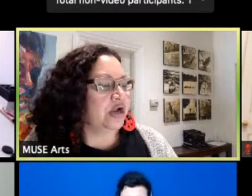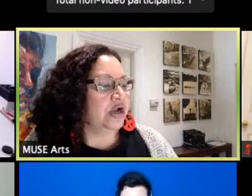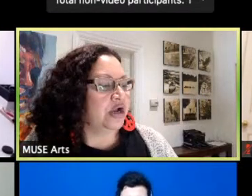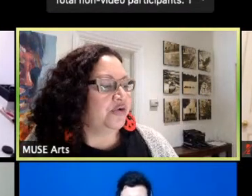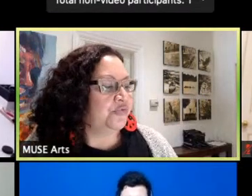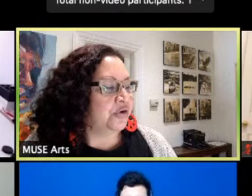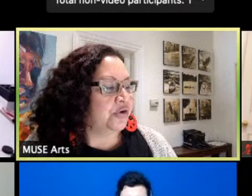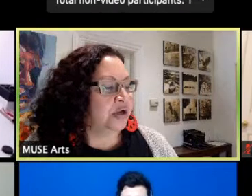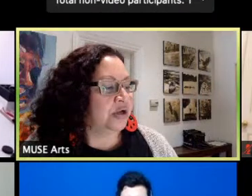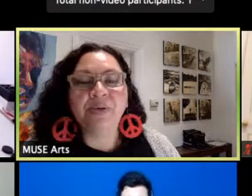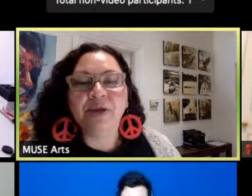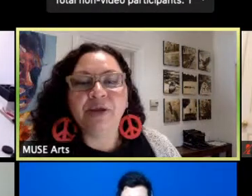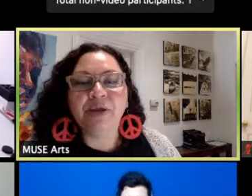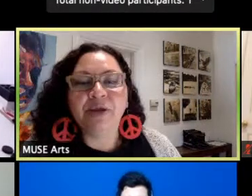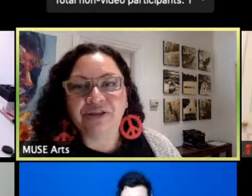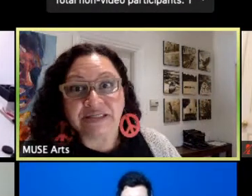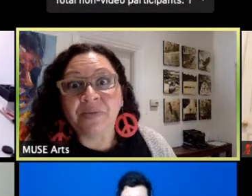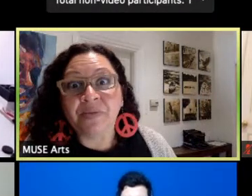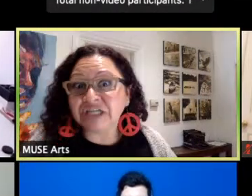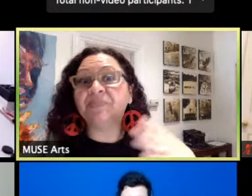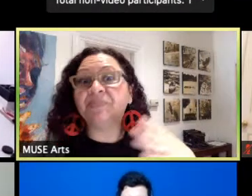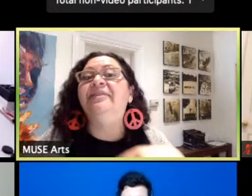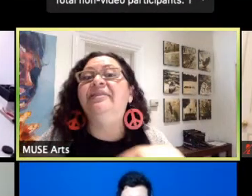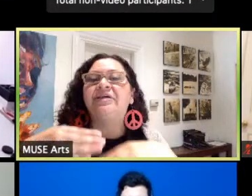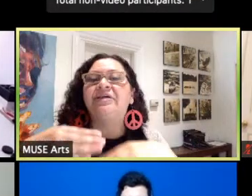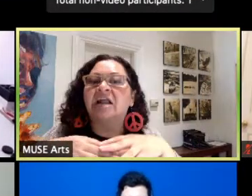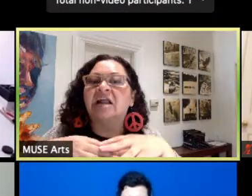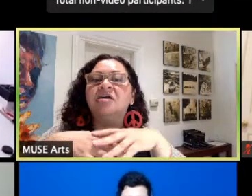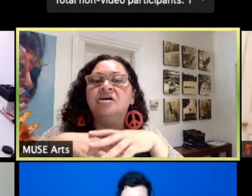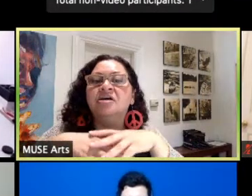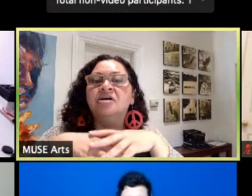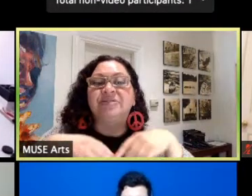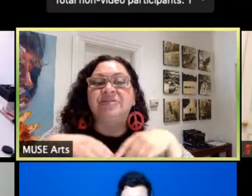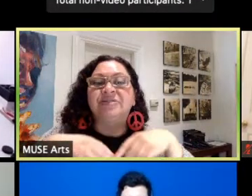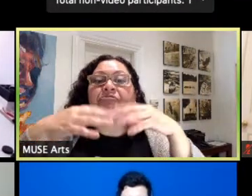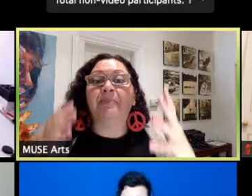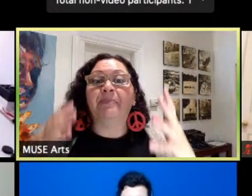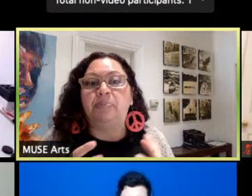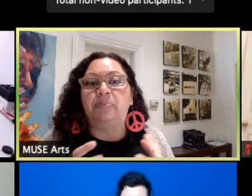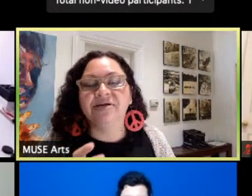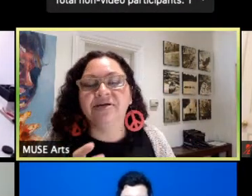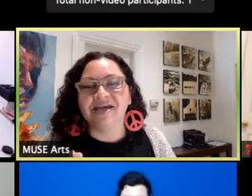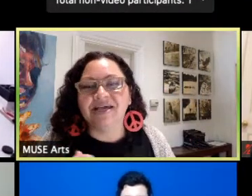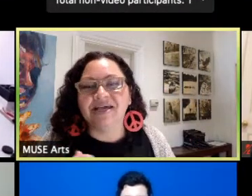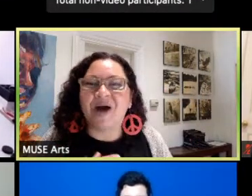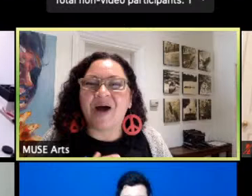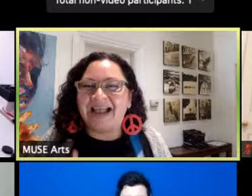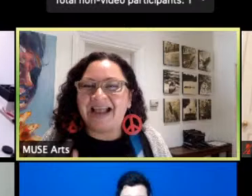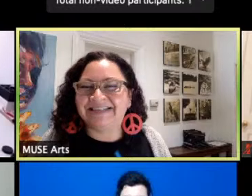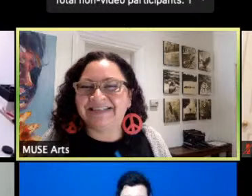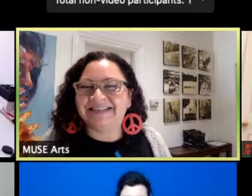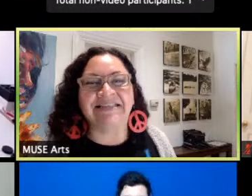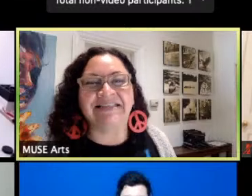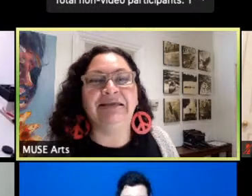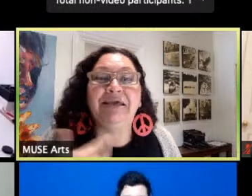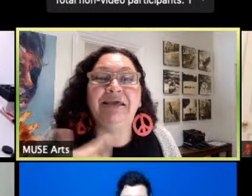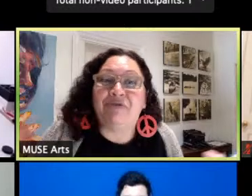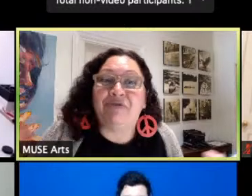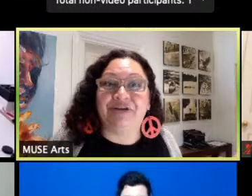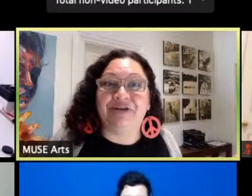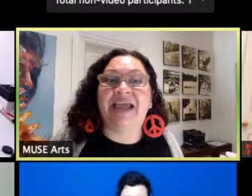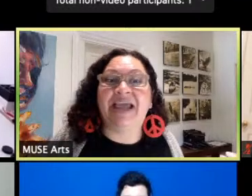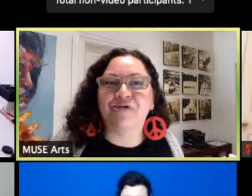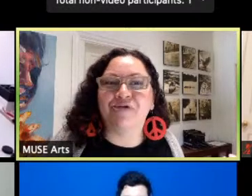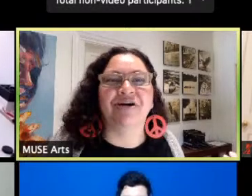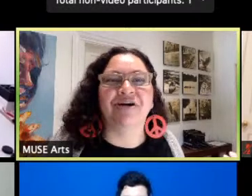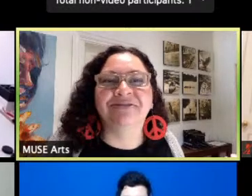for being part of this conversation. But now we need to start wrapping up. And so Alex is asking me the question, okay, how are we going to do